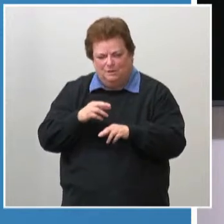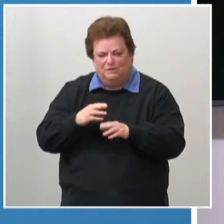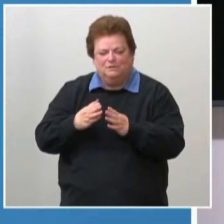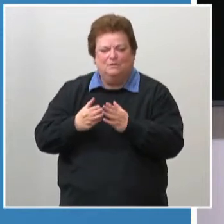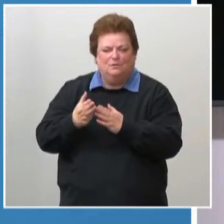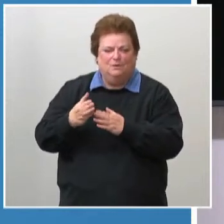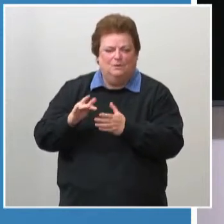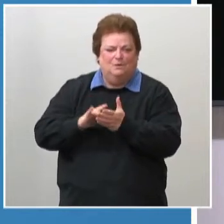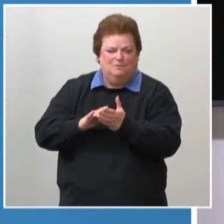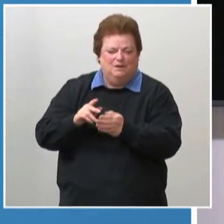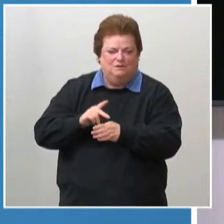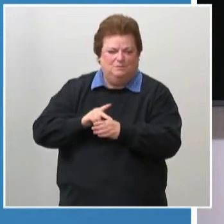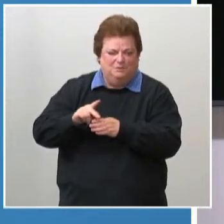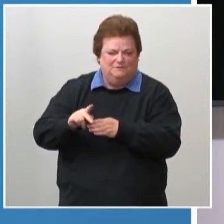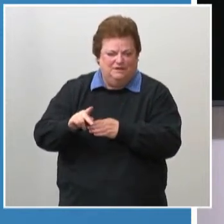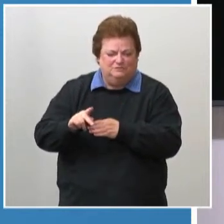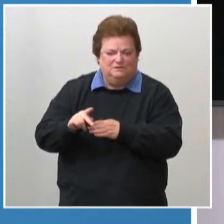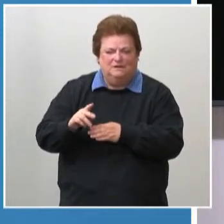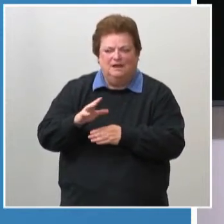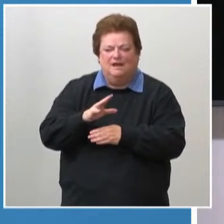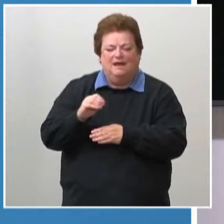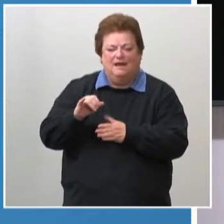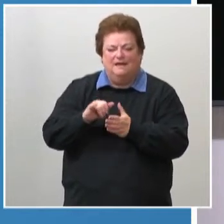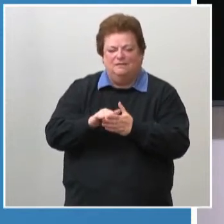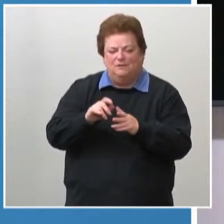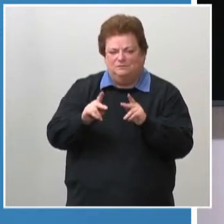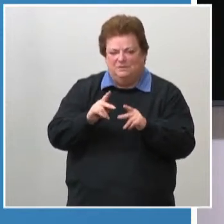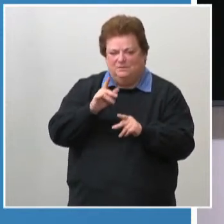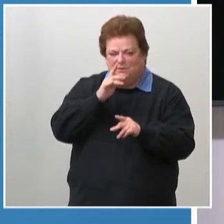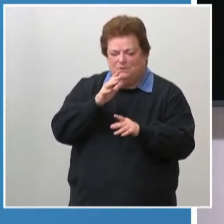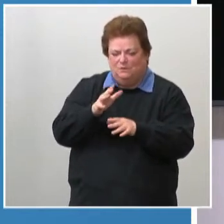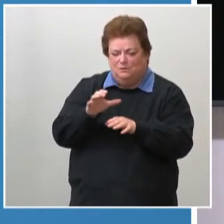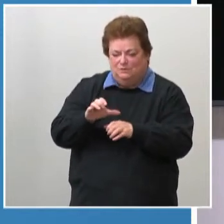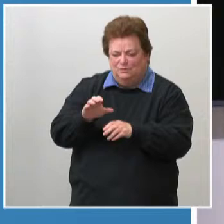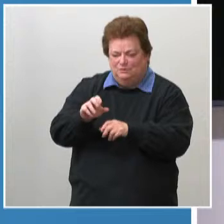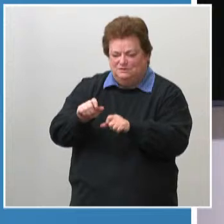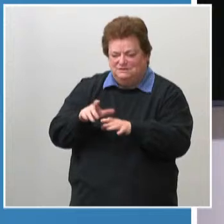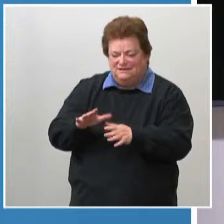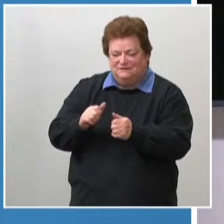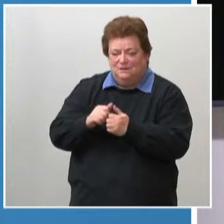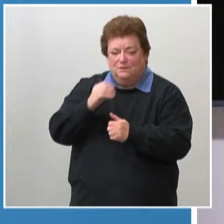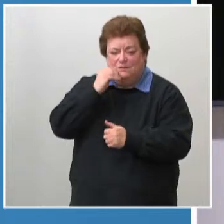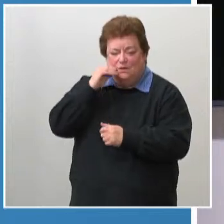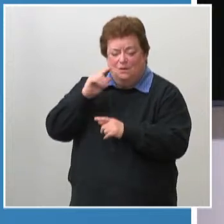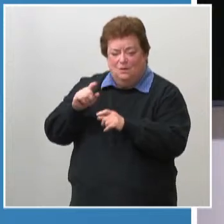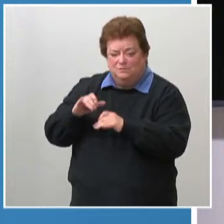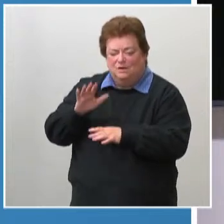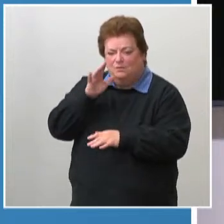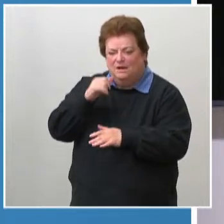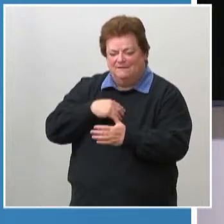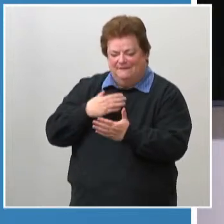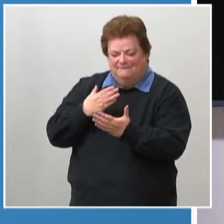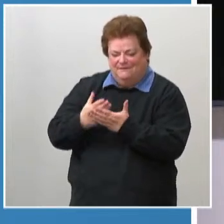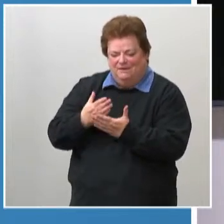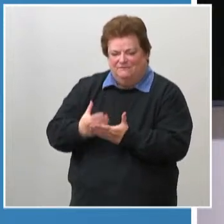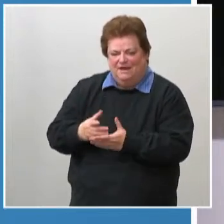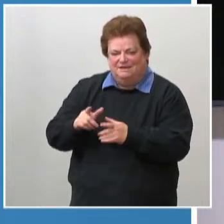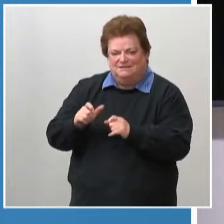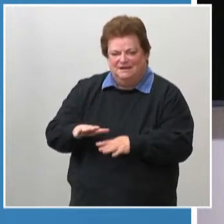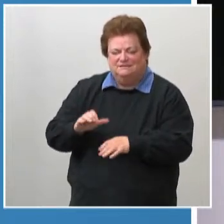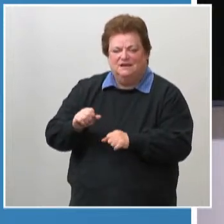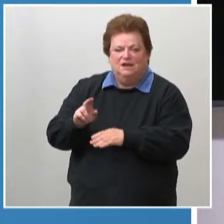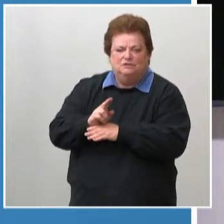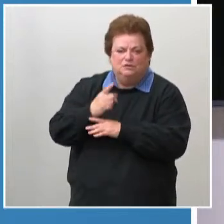sent. And as well, those individuals that do their testing that way with that home test will have a verified test that they can use